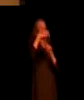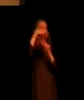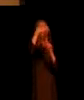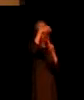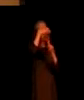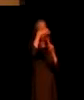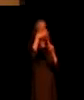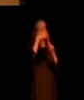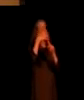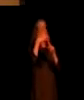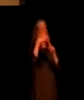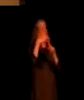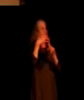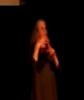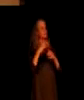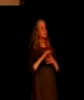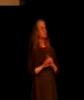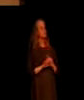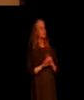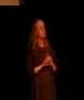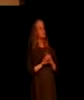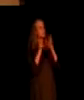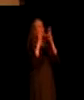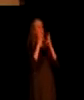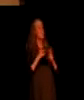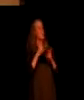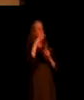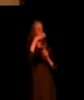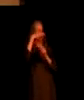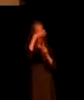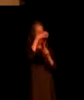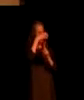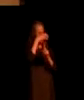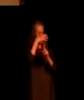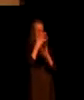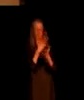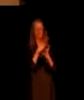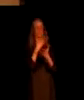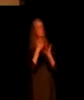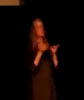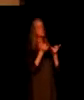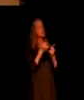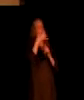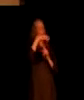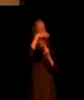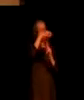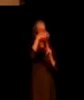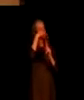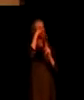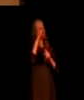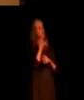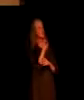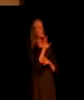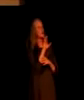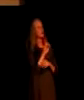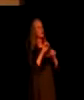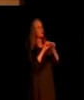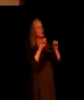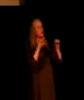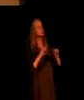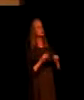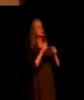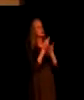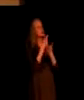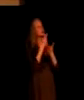So rather than this being a weather satellite, this was going to be designed for ecosystem research at